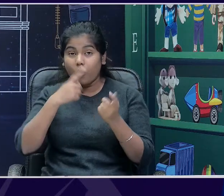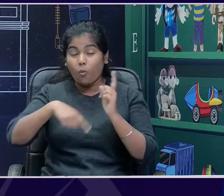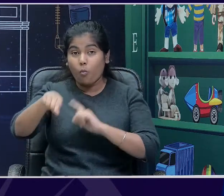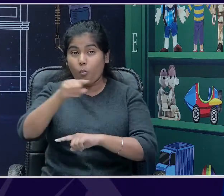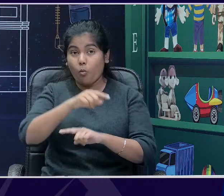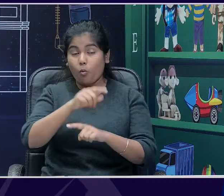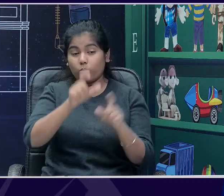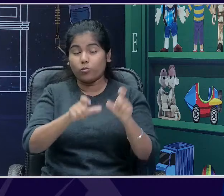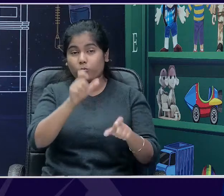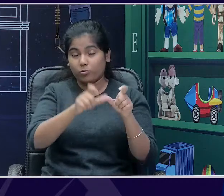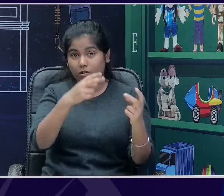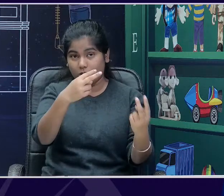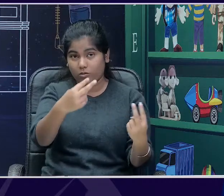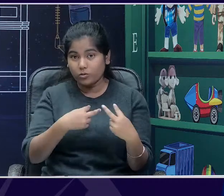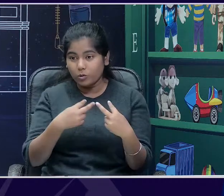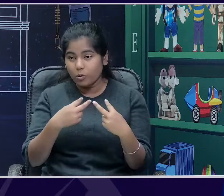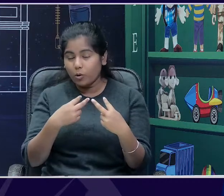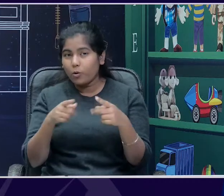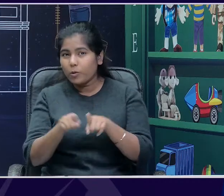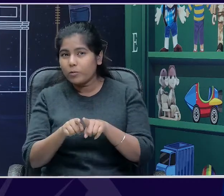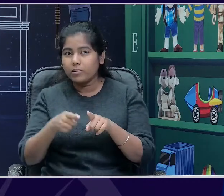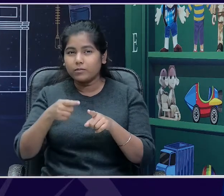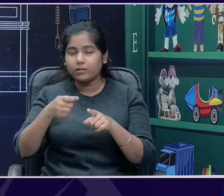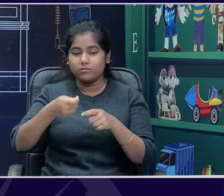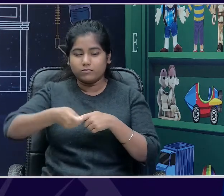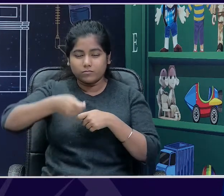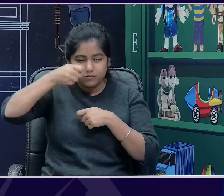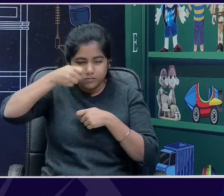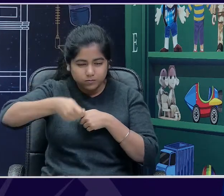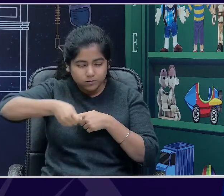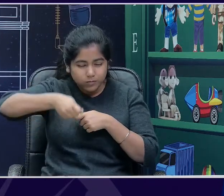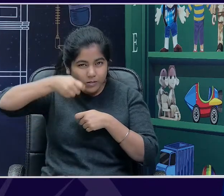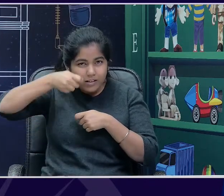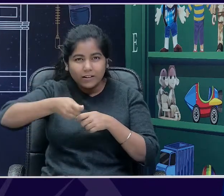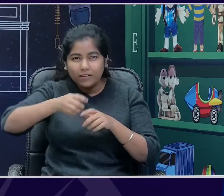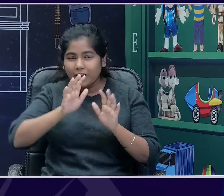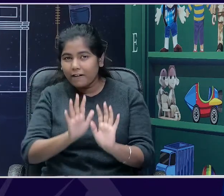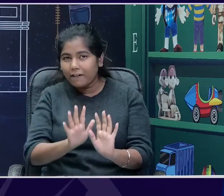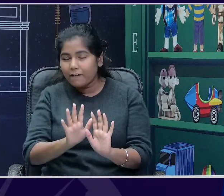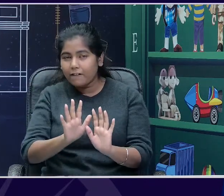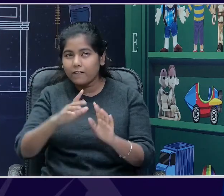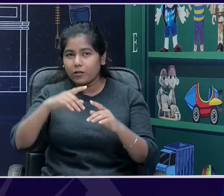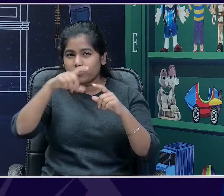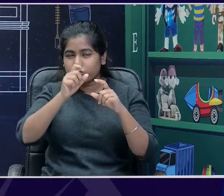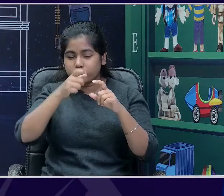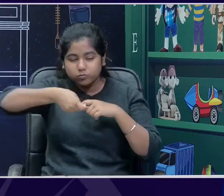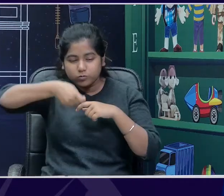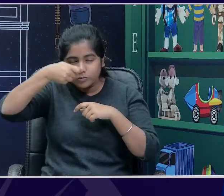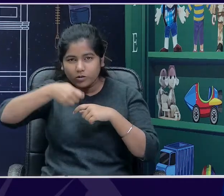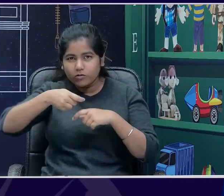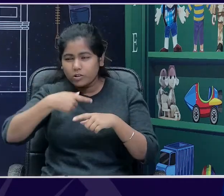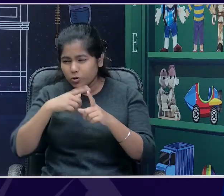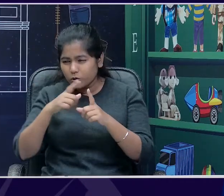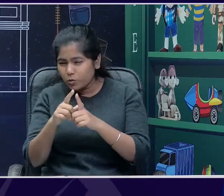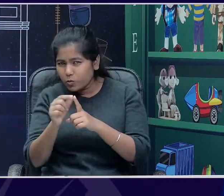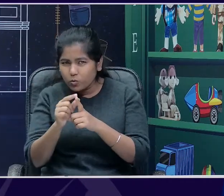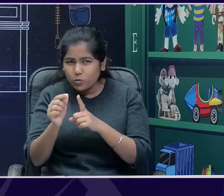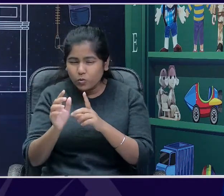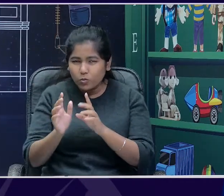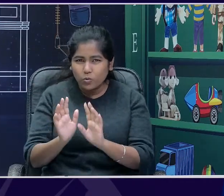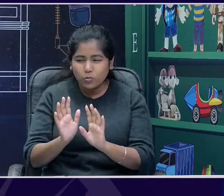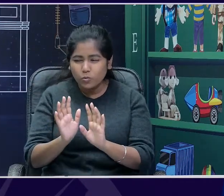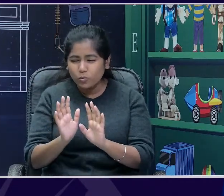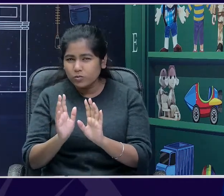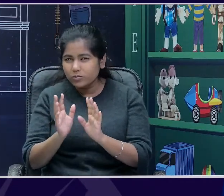my audience, you have some magnifying glass, and you're doing something special. Yes, I'm very much busy. Oh, when you are